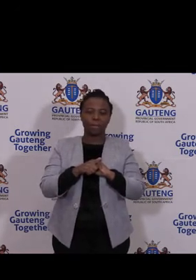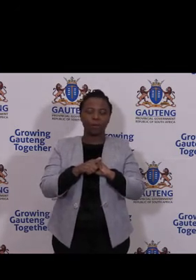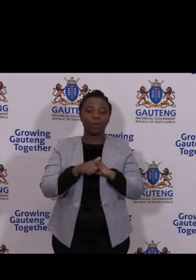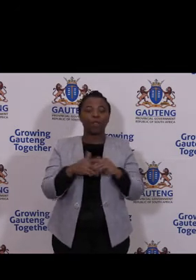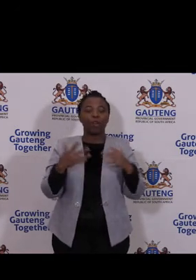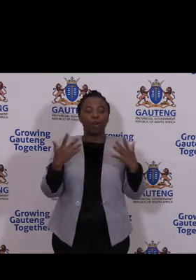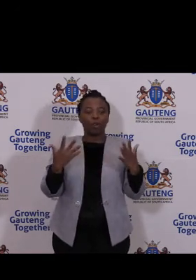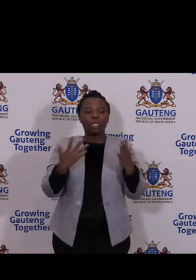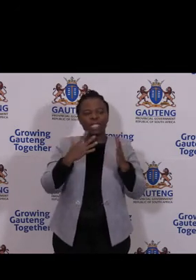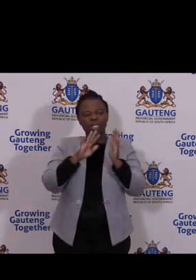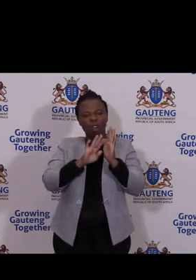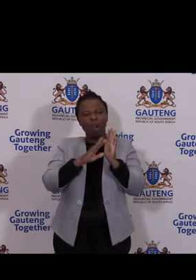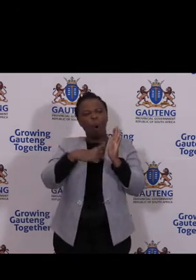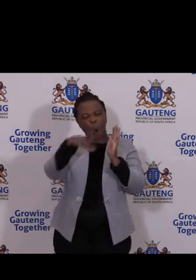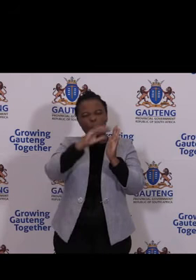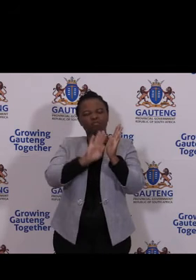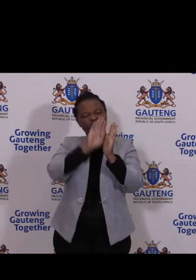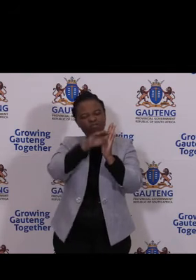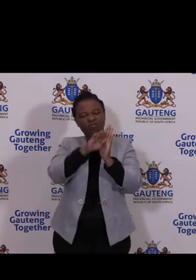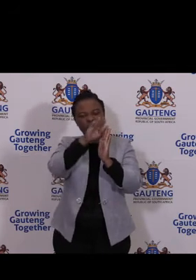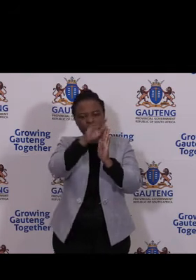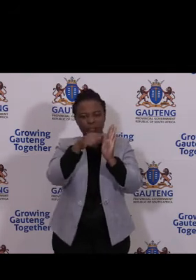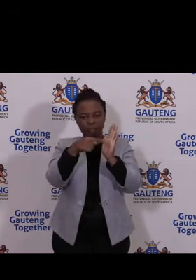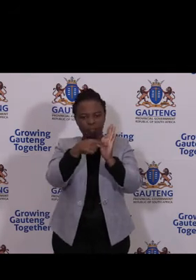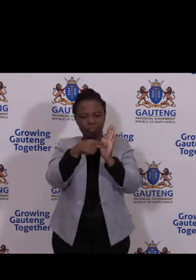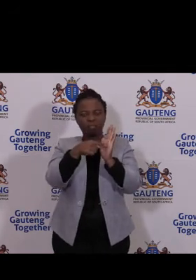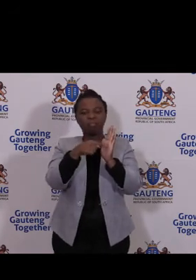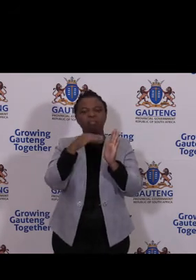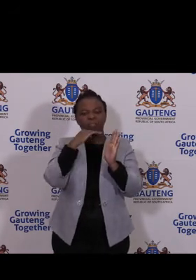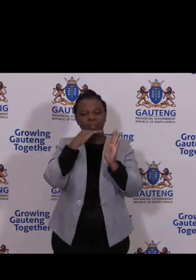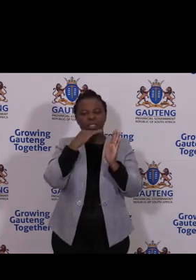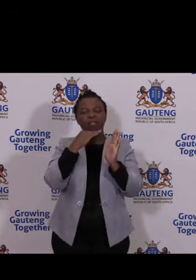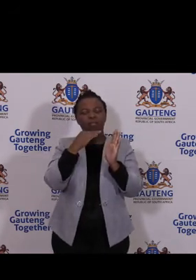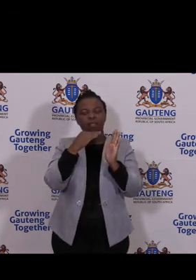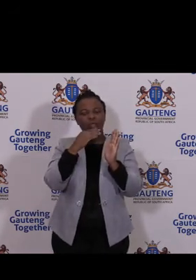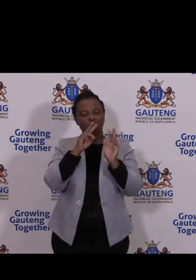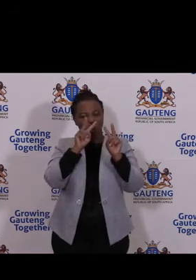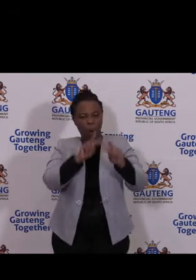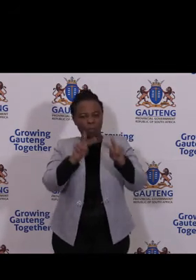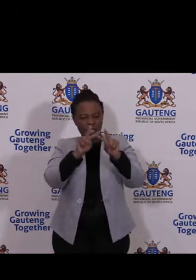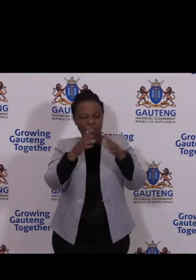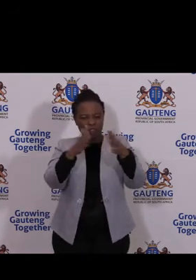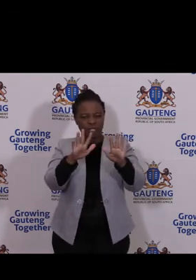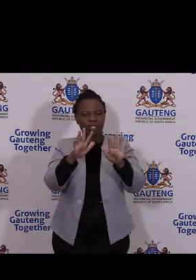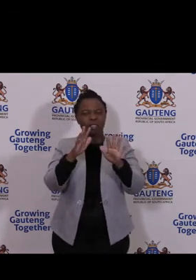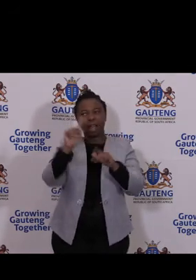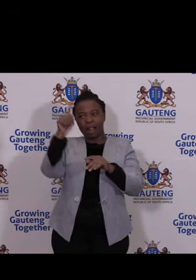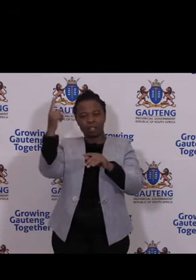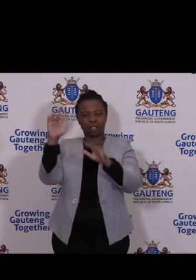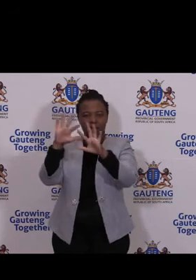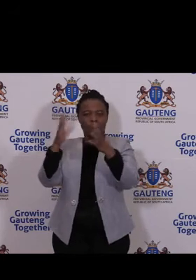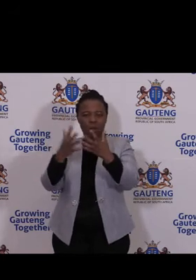orange curve just indicates, and it holds true to the mortality rate that has been observed elsewhere in the world, in terms